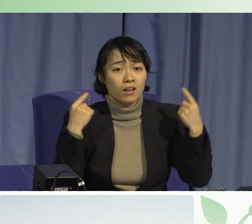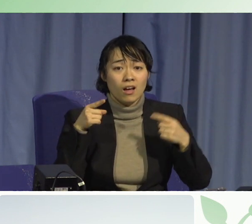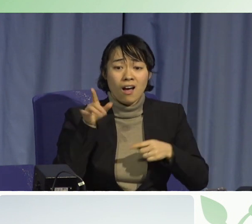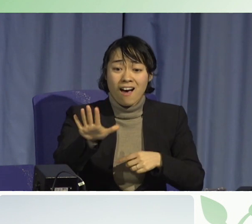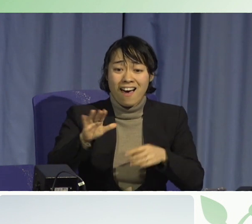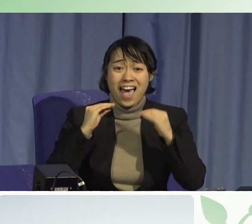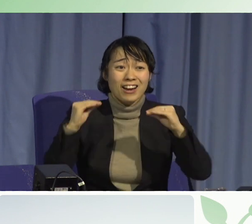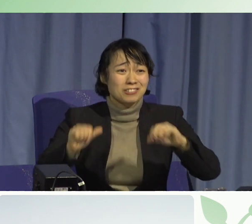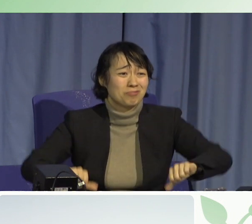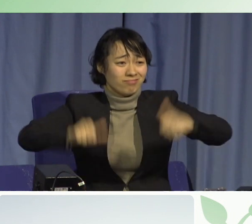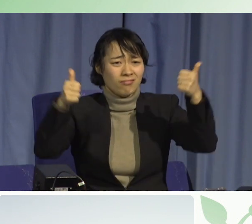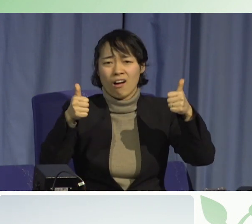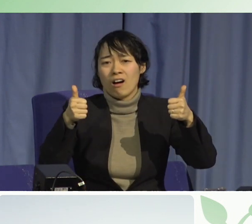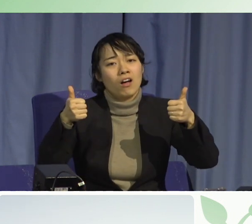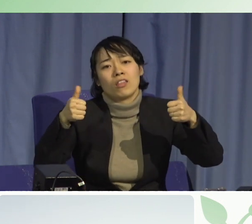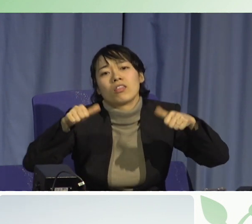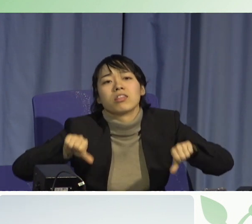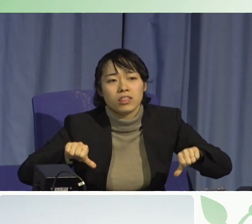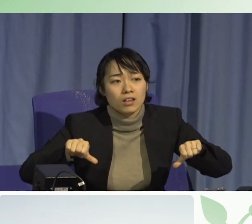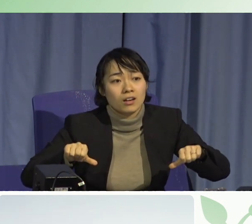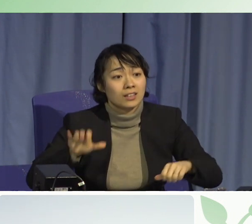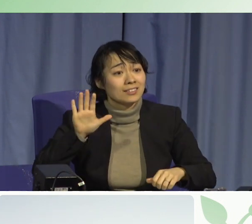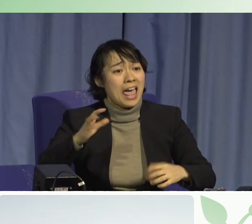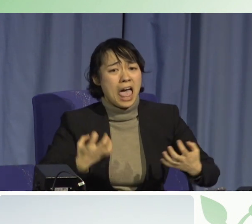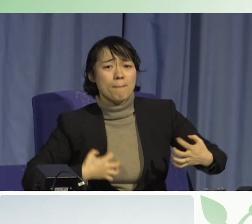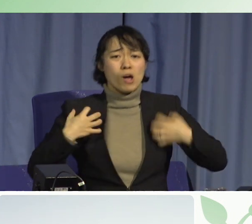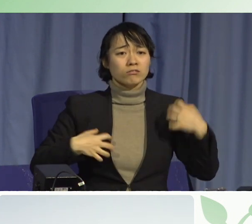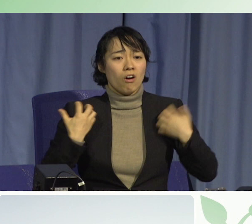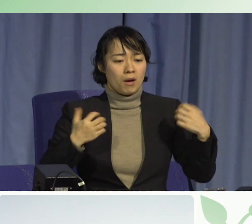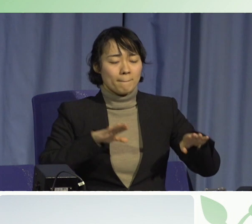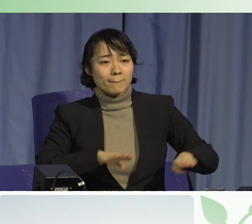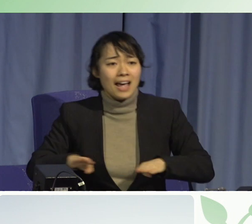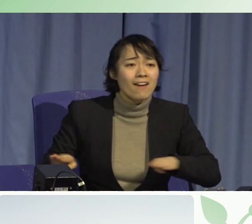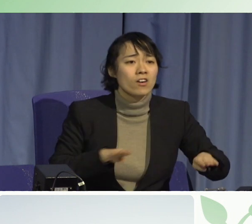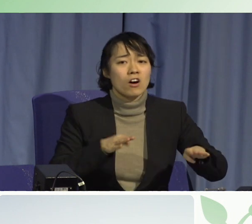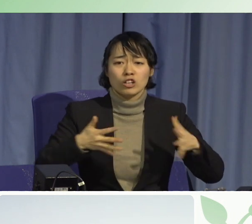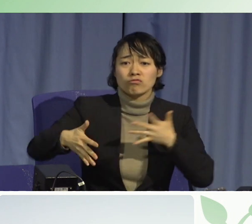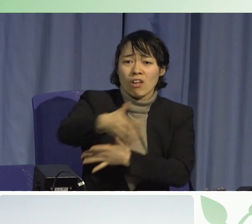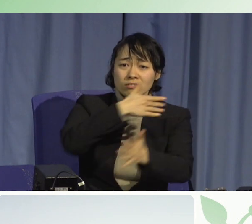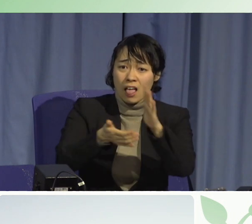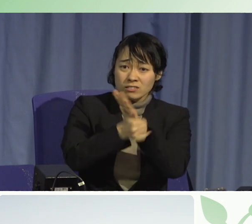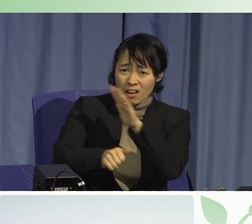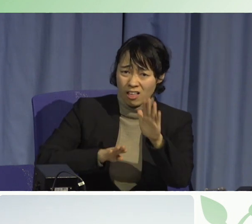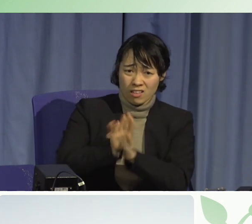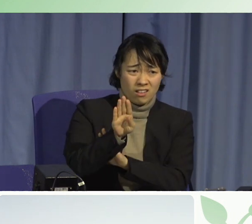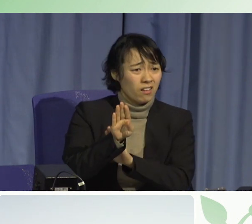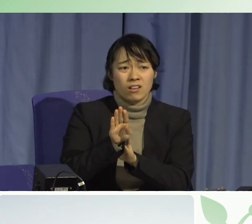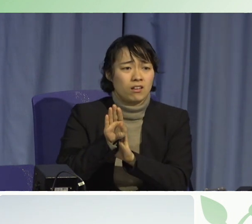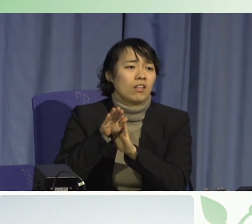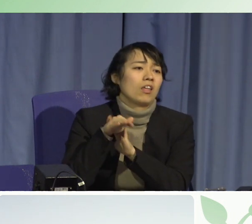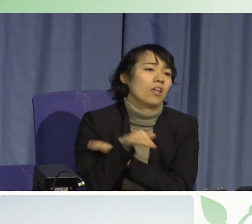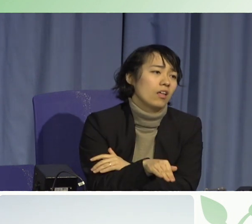settings. In that situation, they can't understand what is going on in the classroom. That sometimes hinders